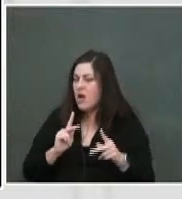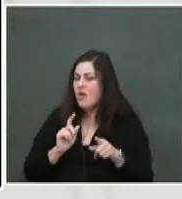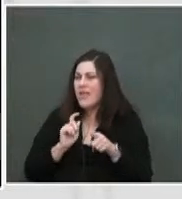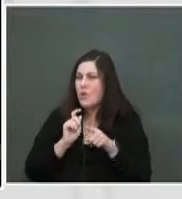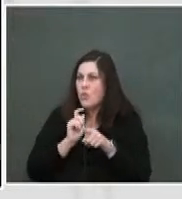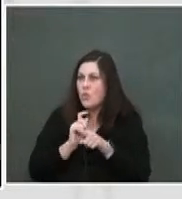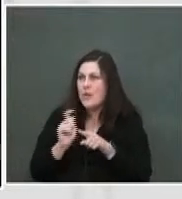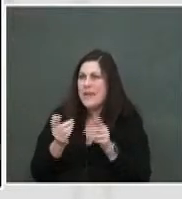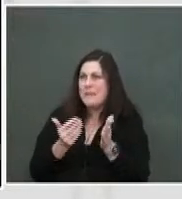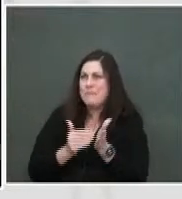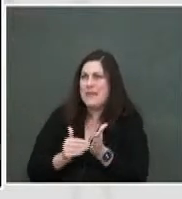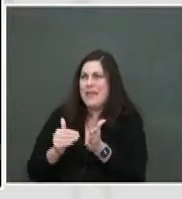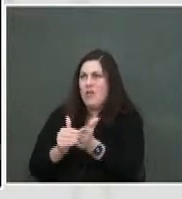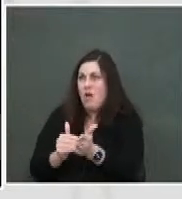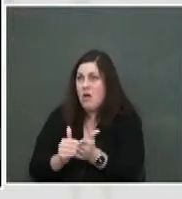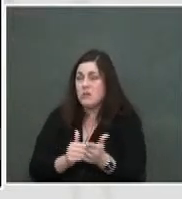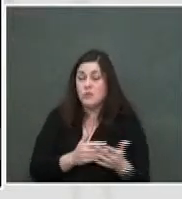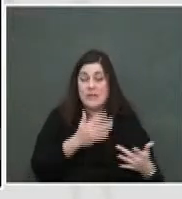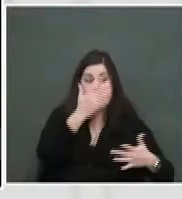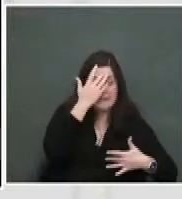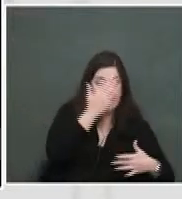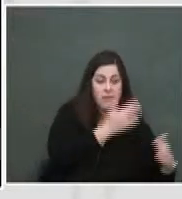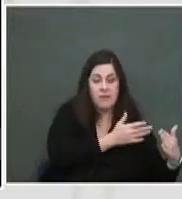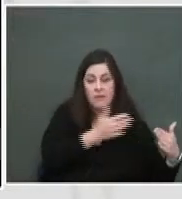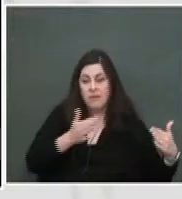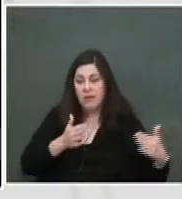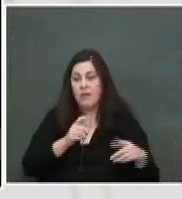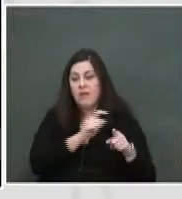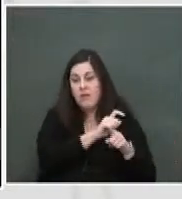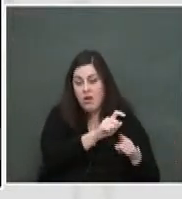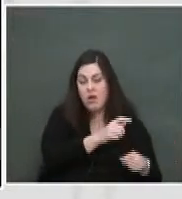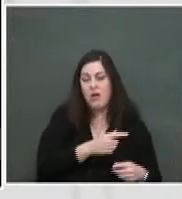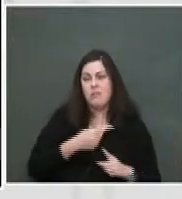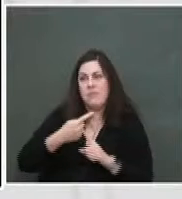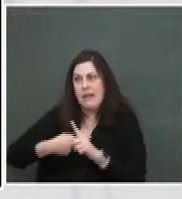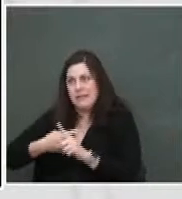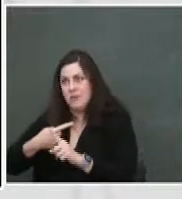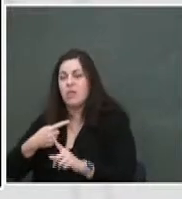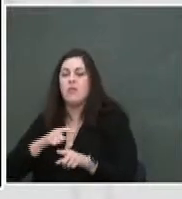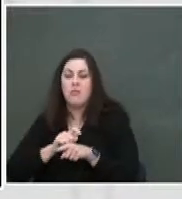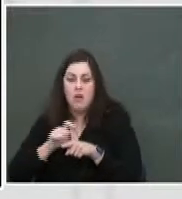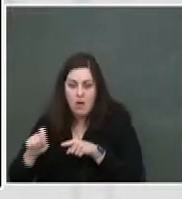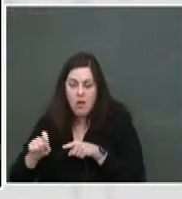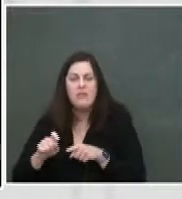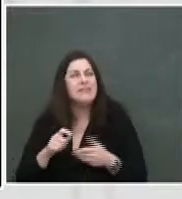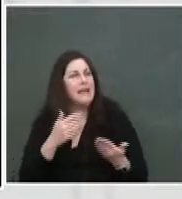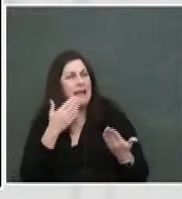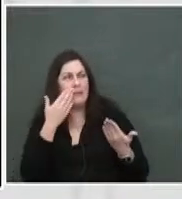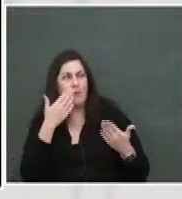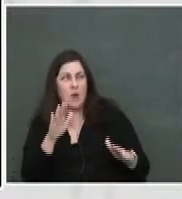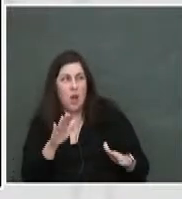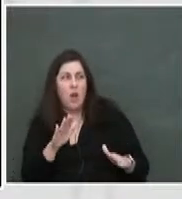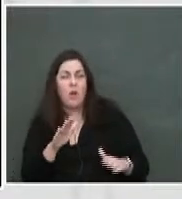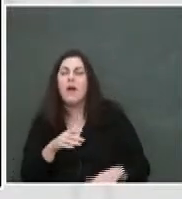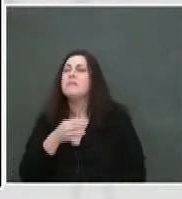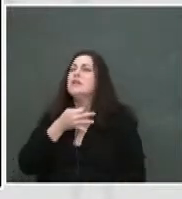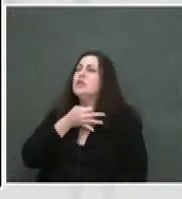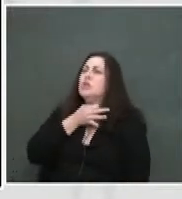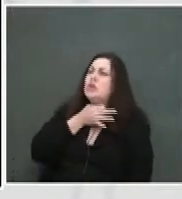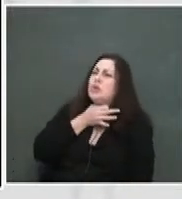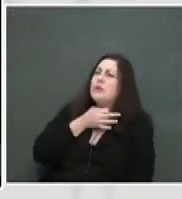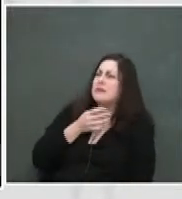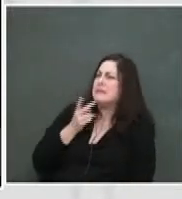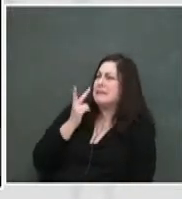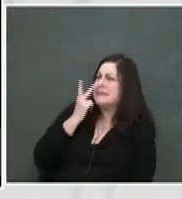I don't have that Like just a general information. percentage, yeah. I don't have that data, but I could get that for you. Yeah, I'd be curious to see how many of